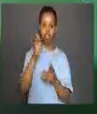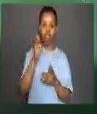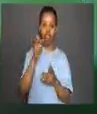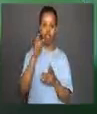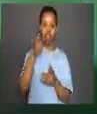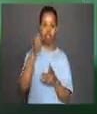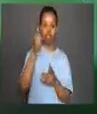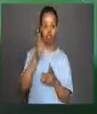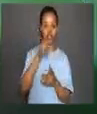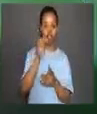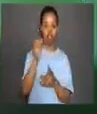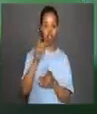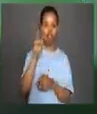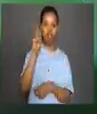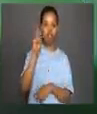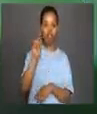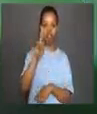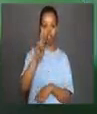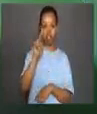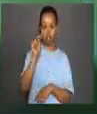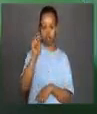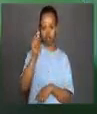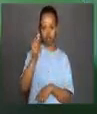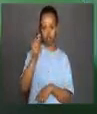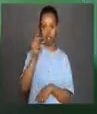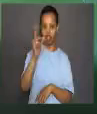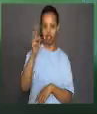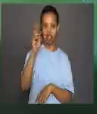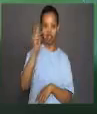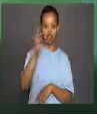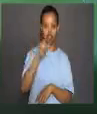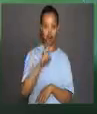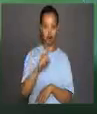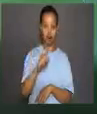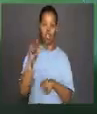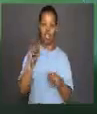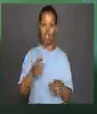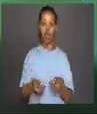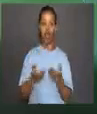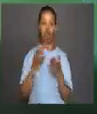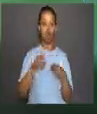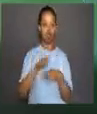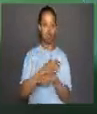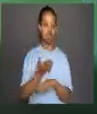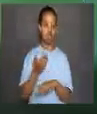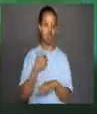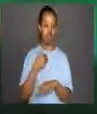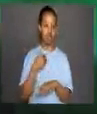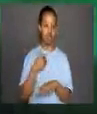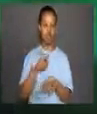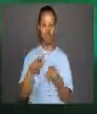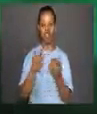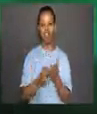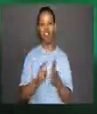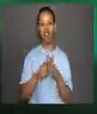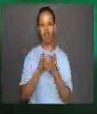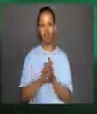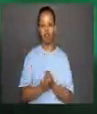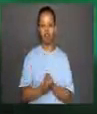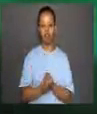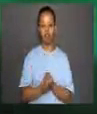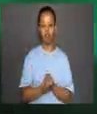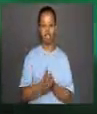and tundra. We have a lot to cover today, students, so let us begin.